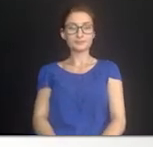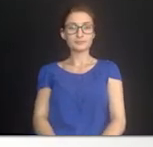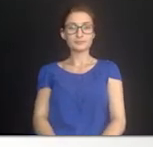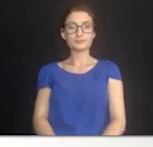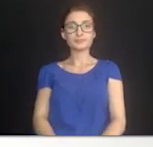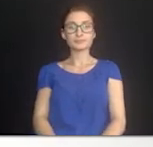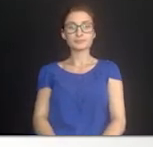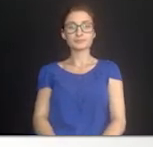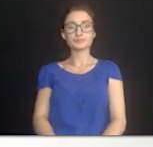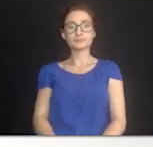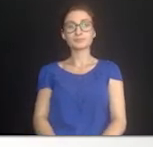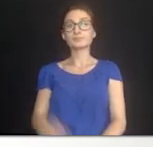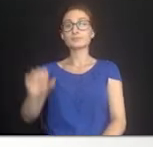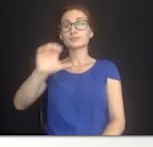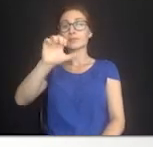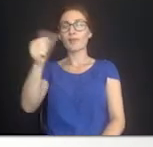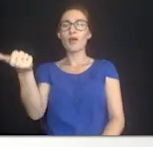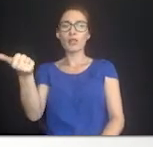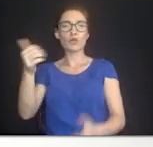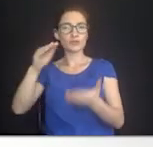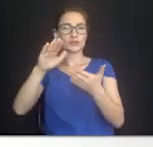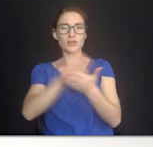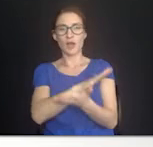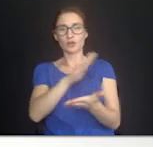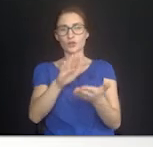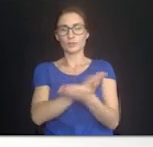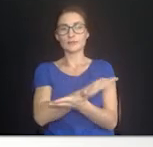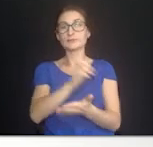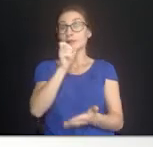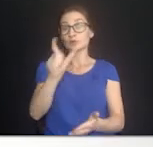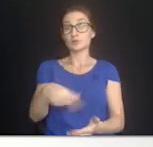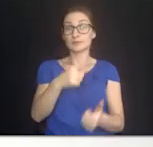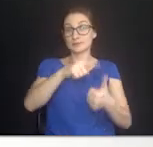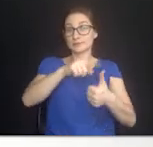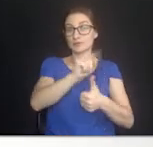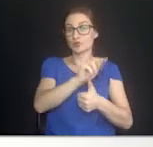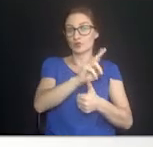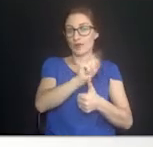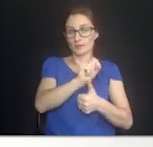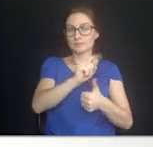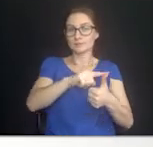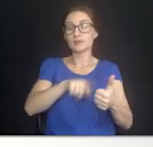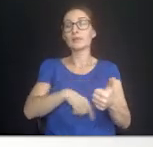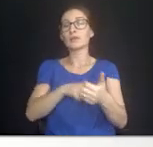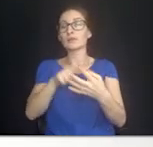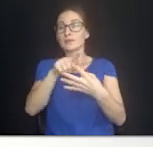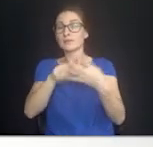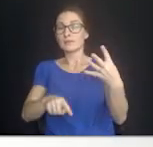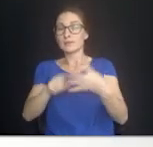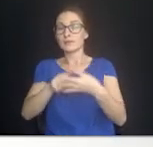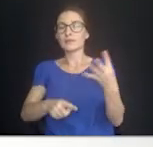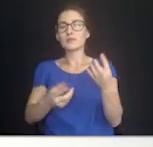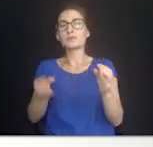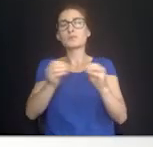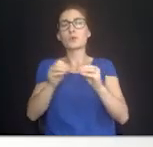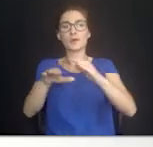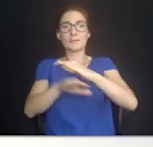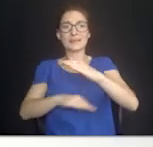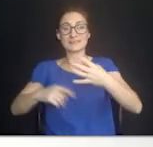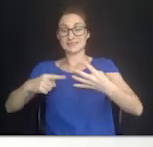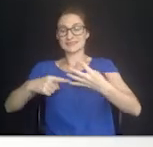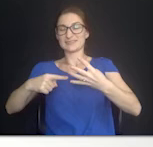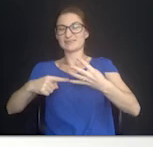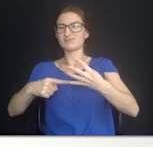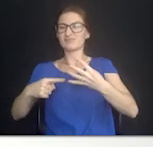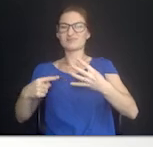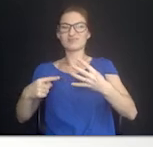So some of the other documents besides the trust, right? And these are things that are a little more basic, except for that last one, right?